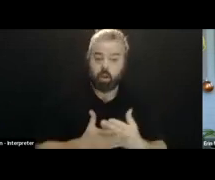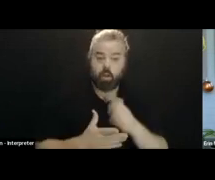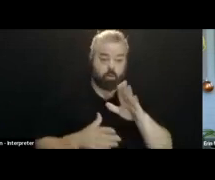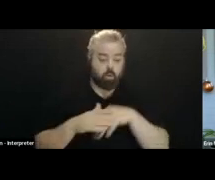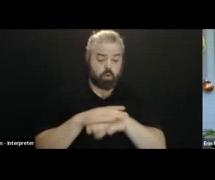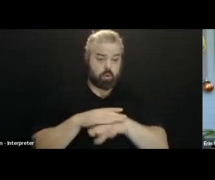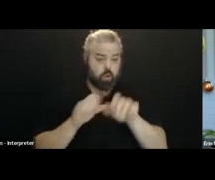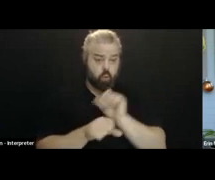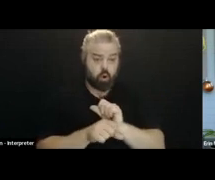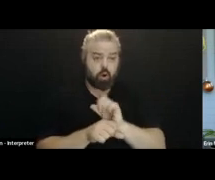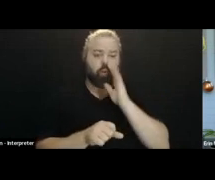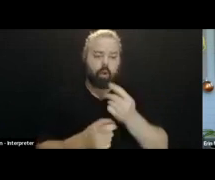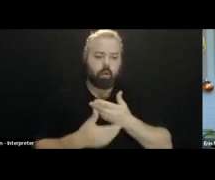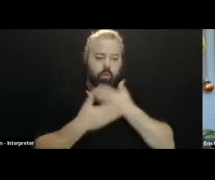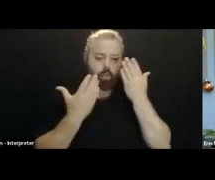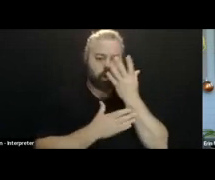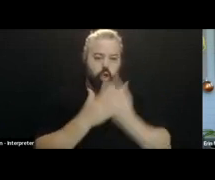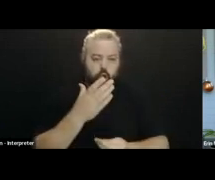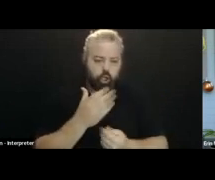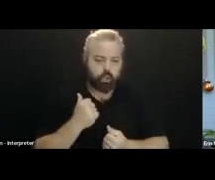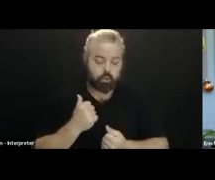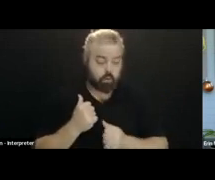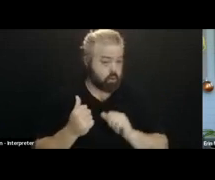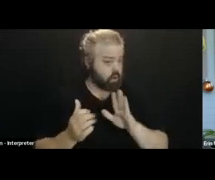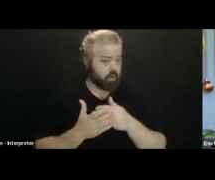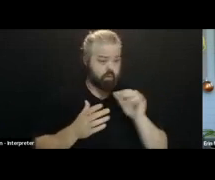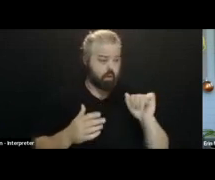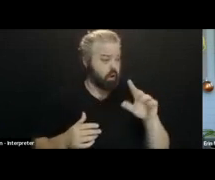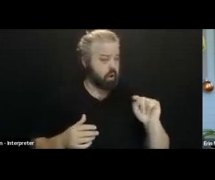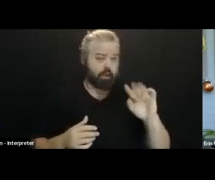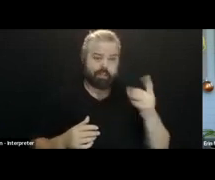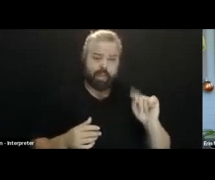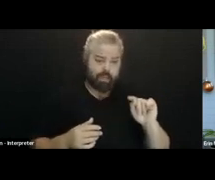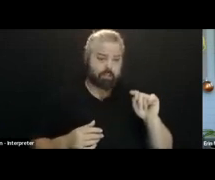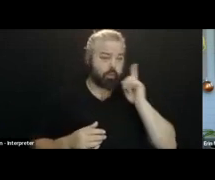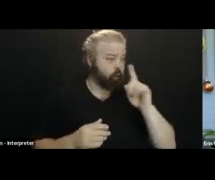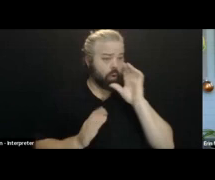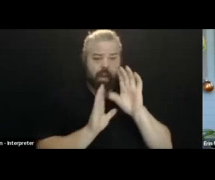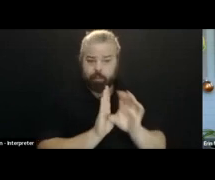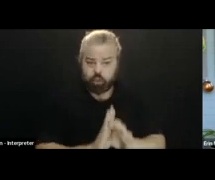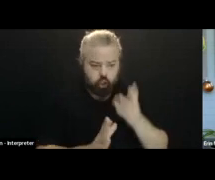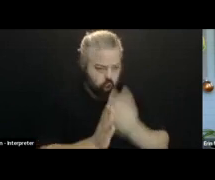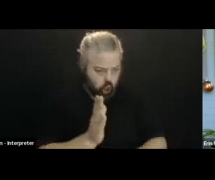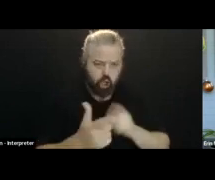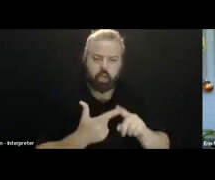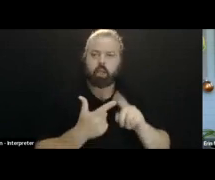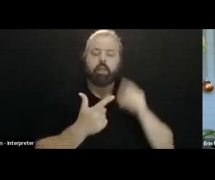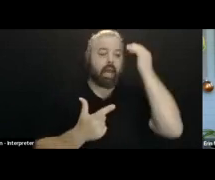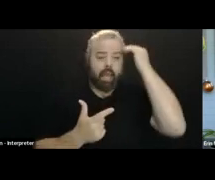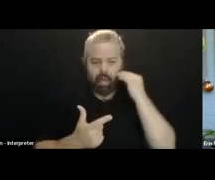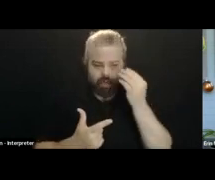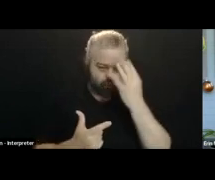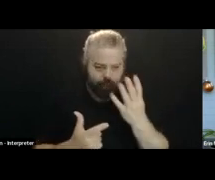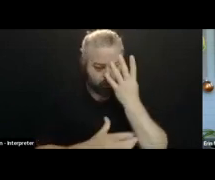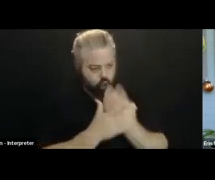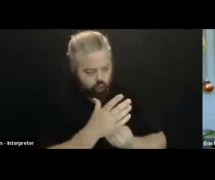done. It will not include any of your alt text on images, and it won't include your heading information. So please,